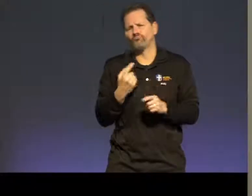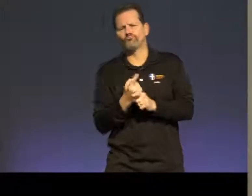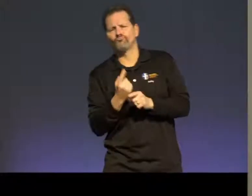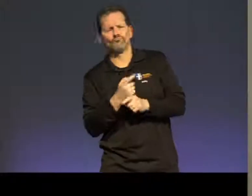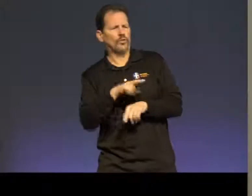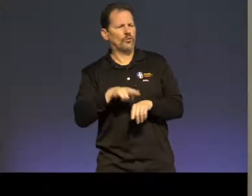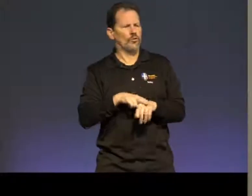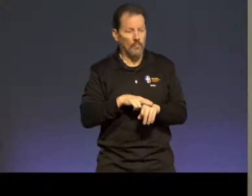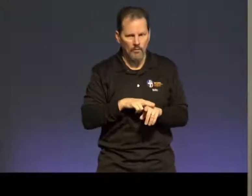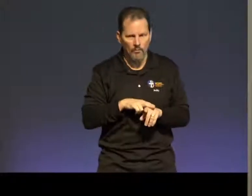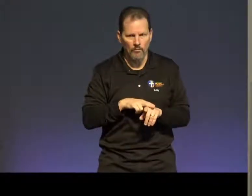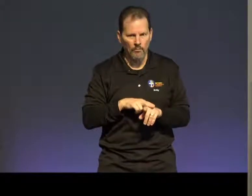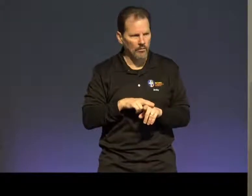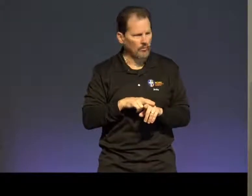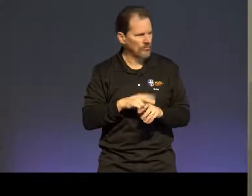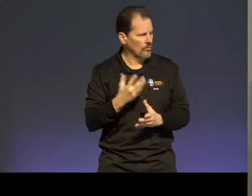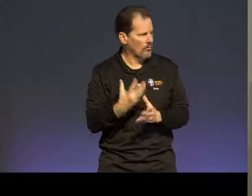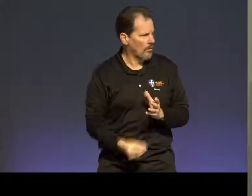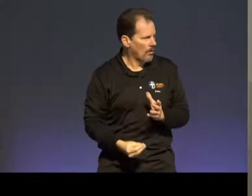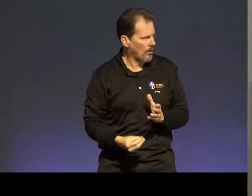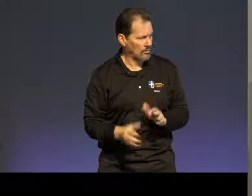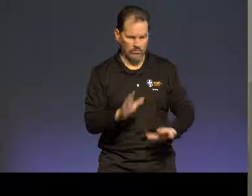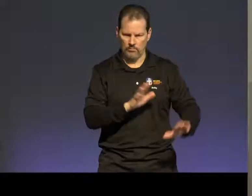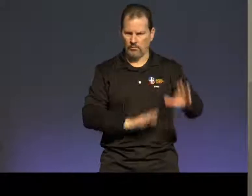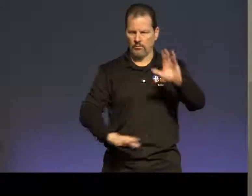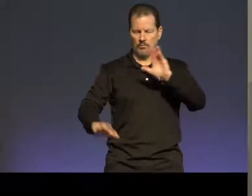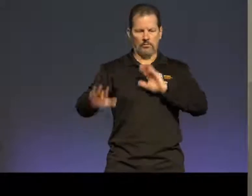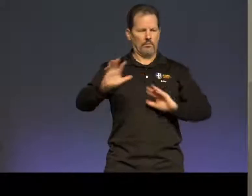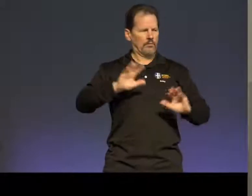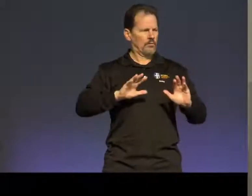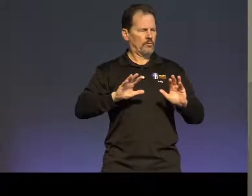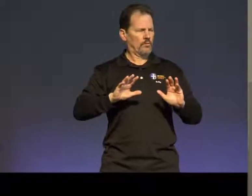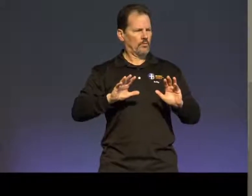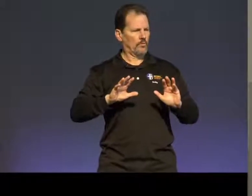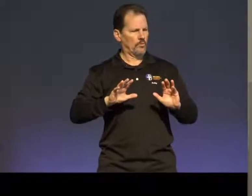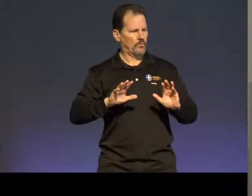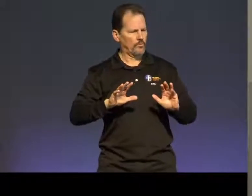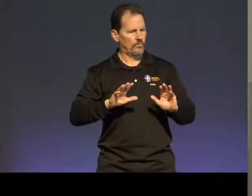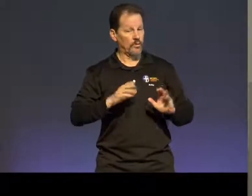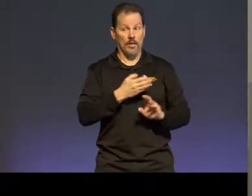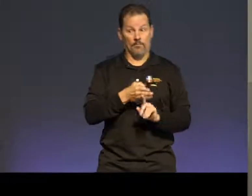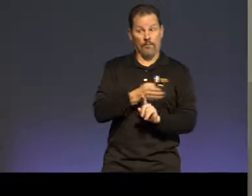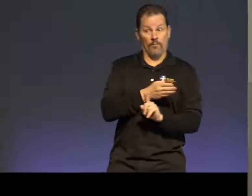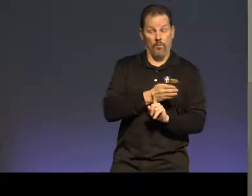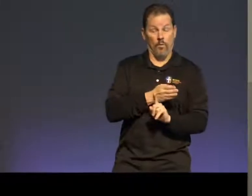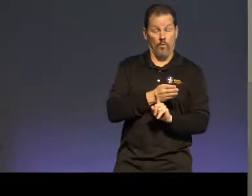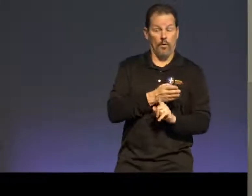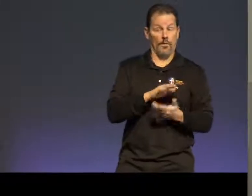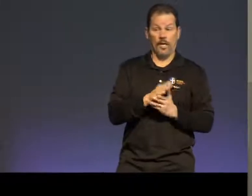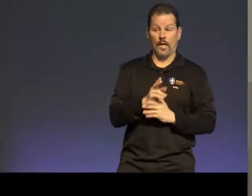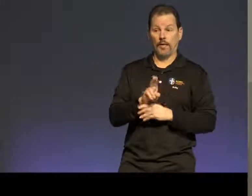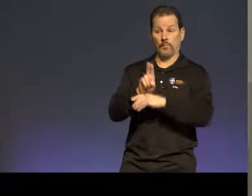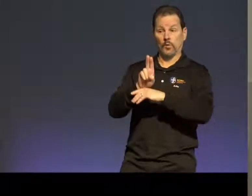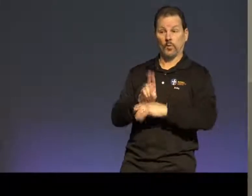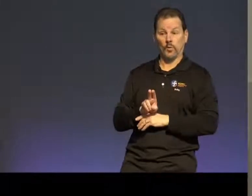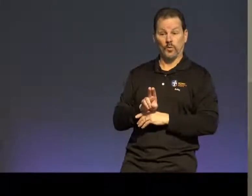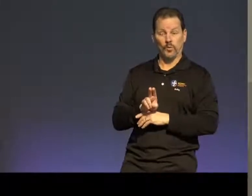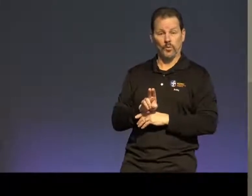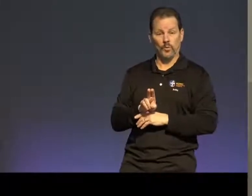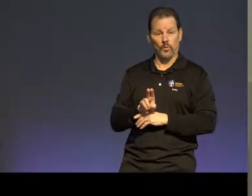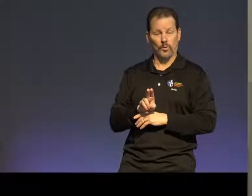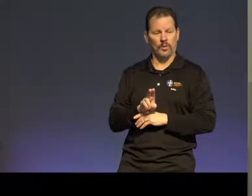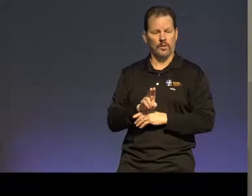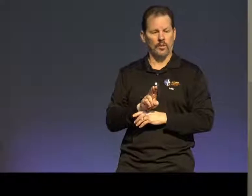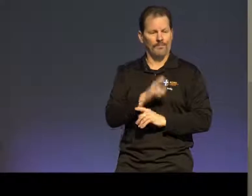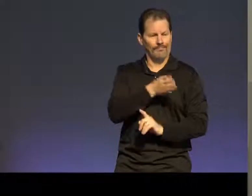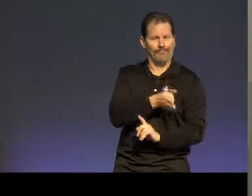granted you took it. I kind of got used to being back in the room, forgot how much I missed it over the past year. And